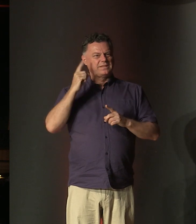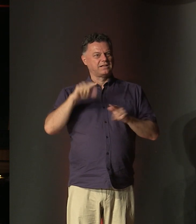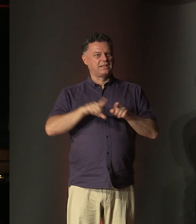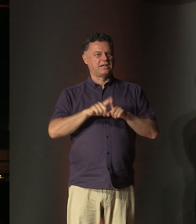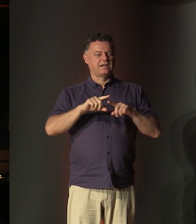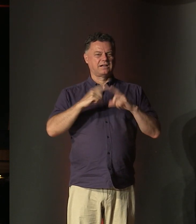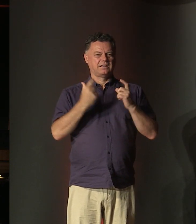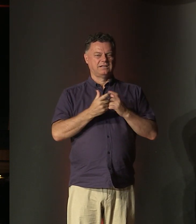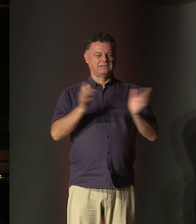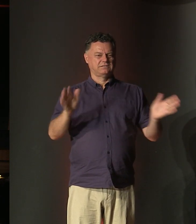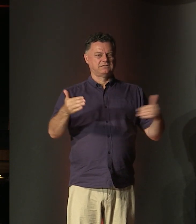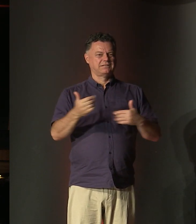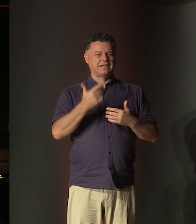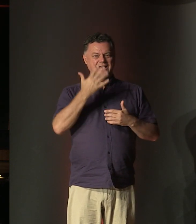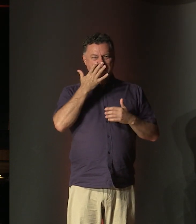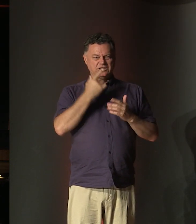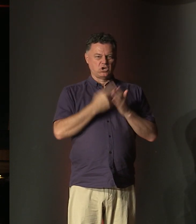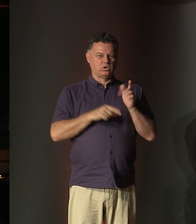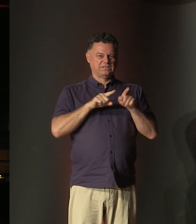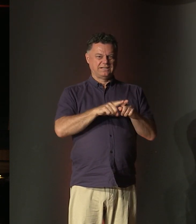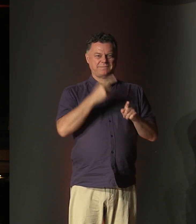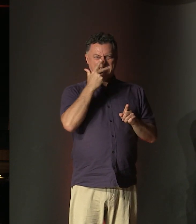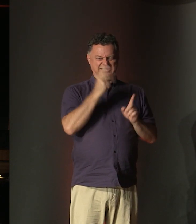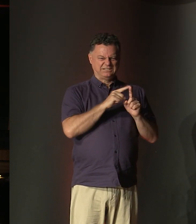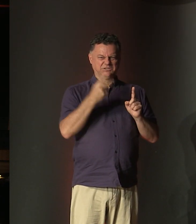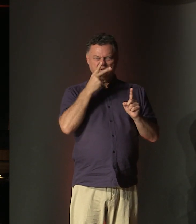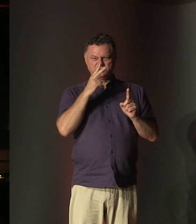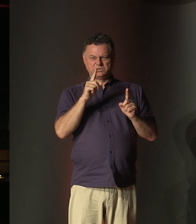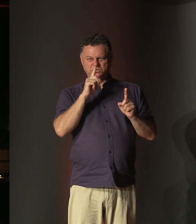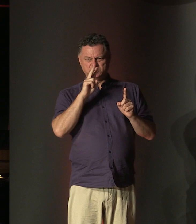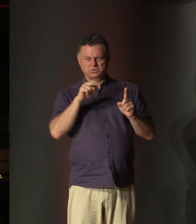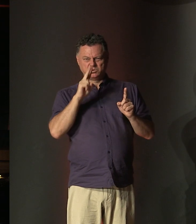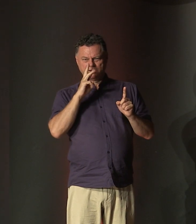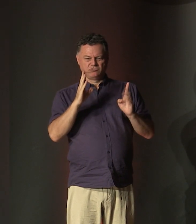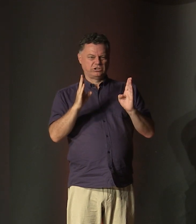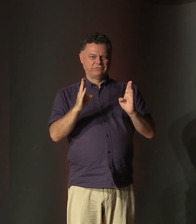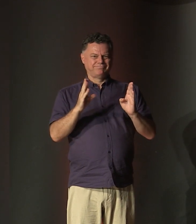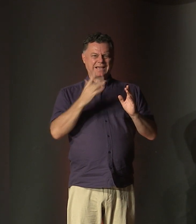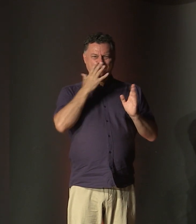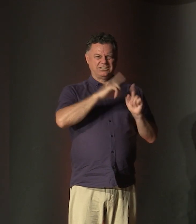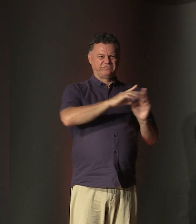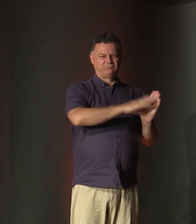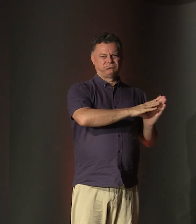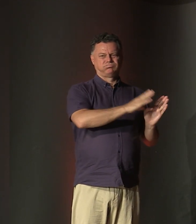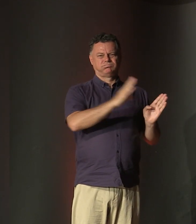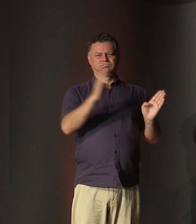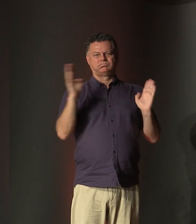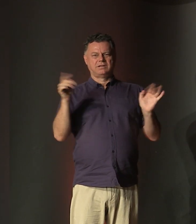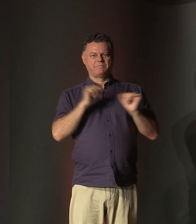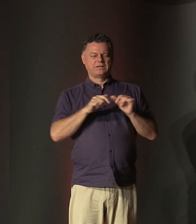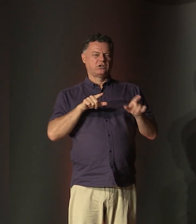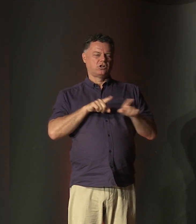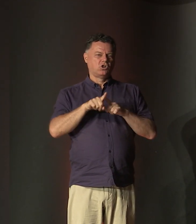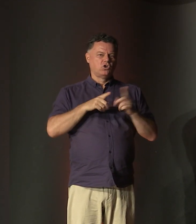a wide variety of ages sitting in the same room, learning together, sharing their hopes and